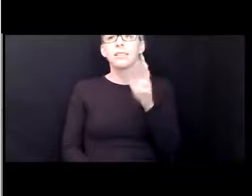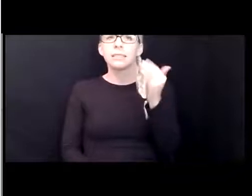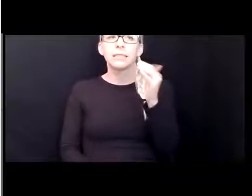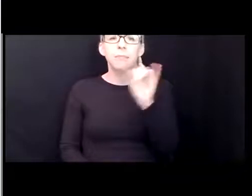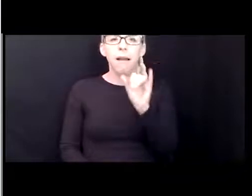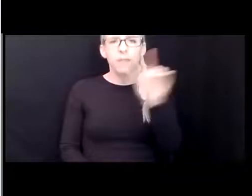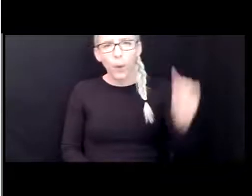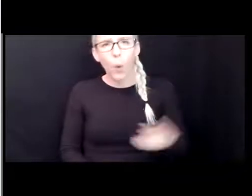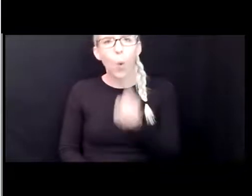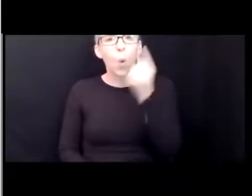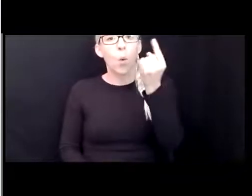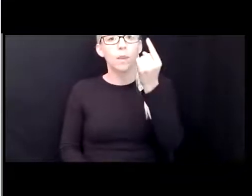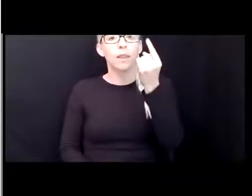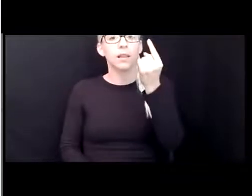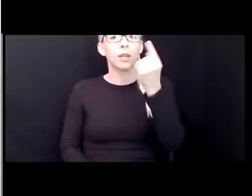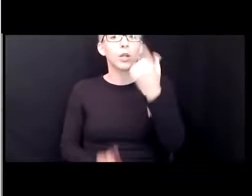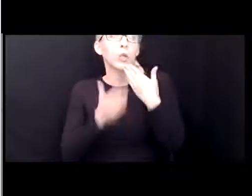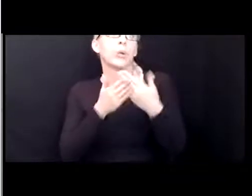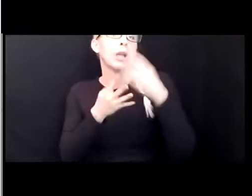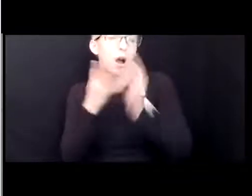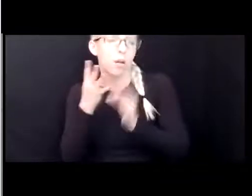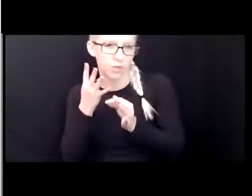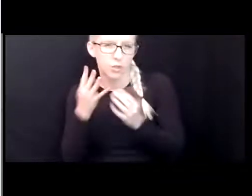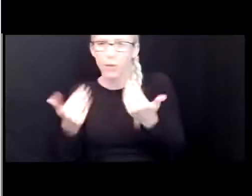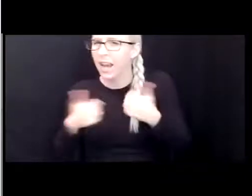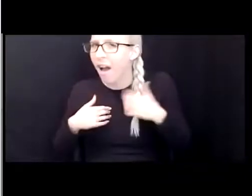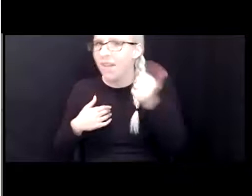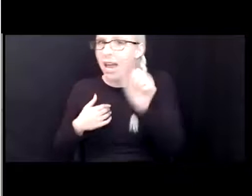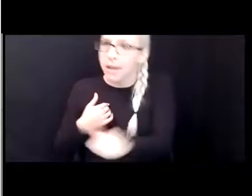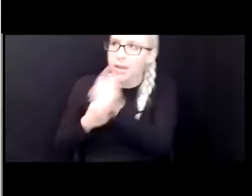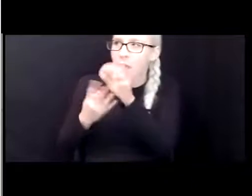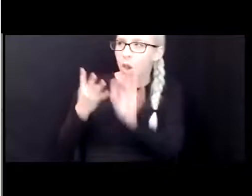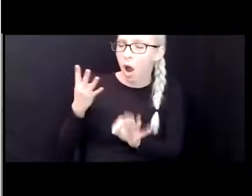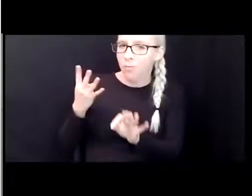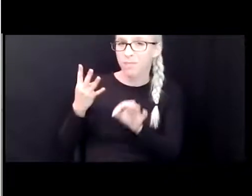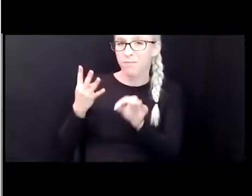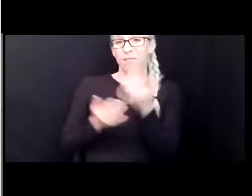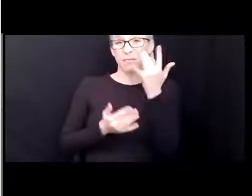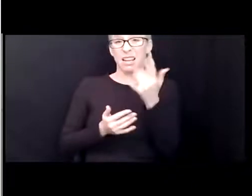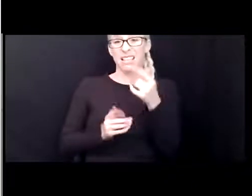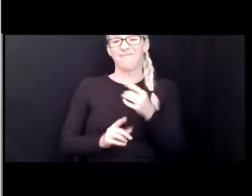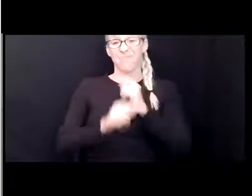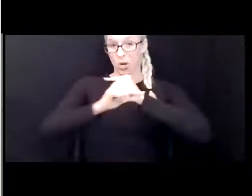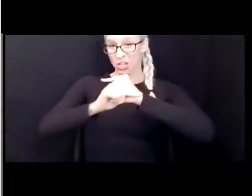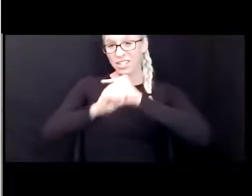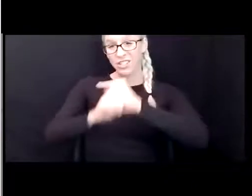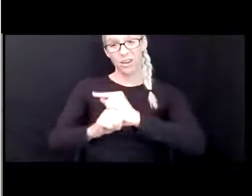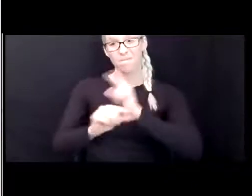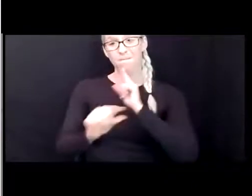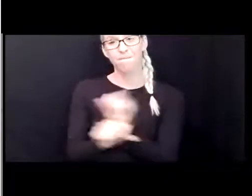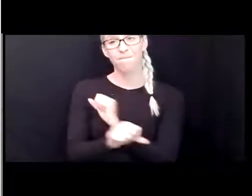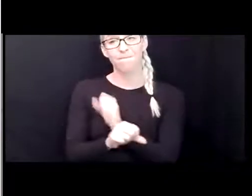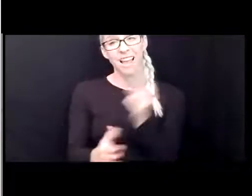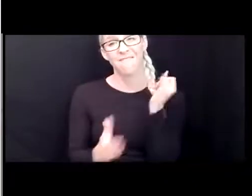made sure that there are no other alternatives available if we're going to go the most invasive route? So what